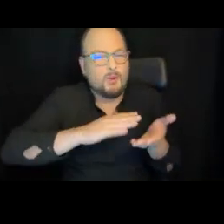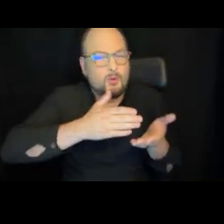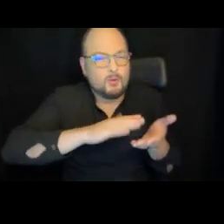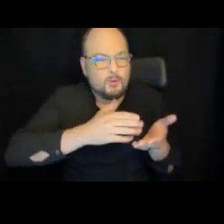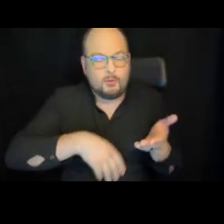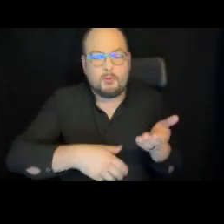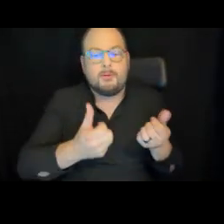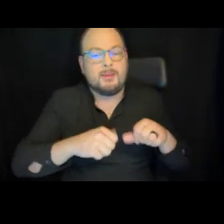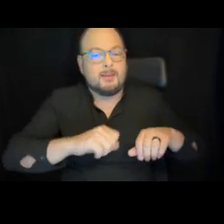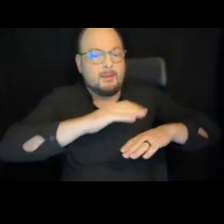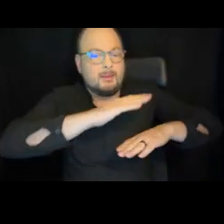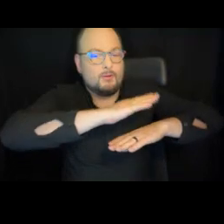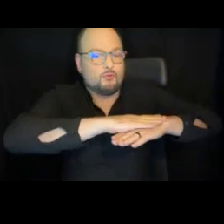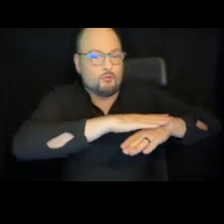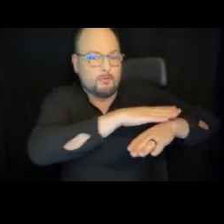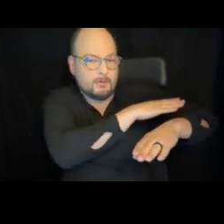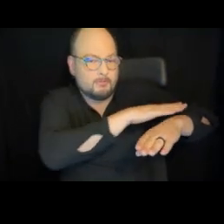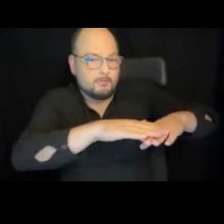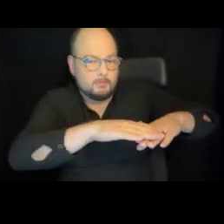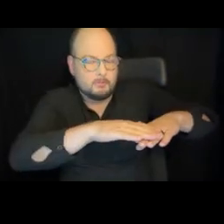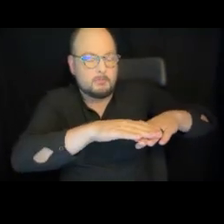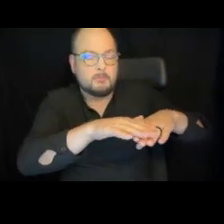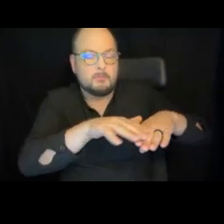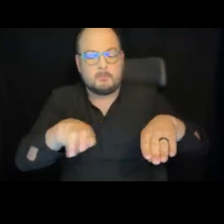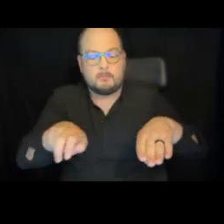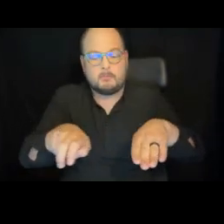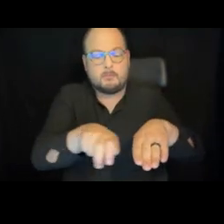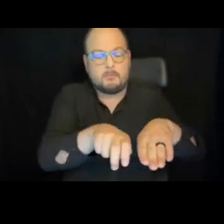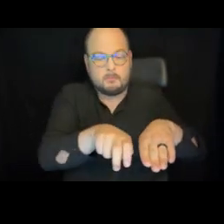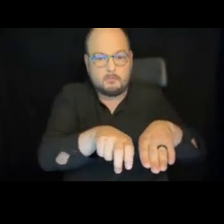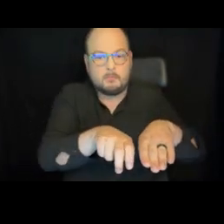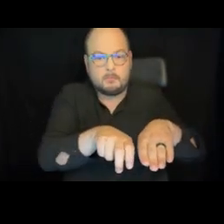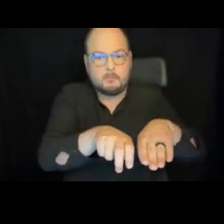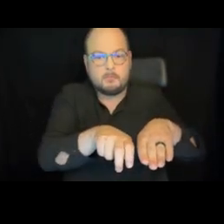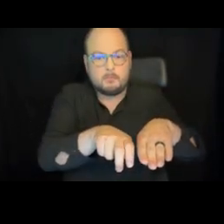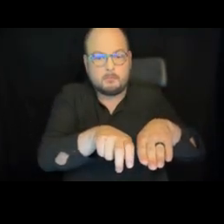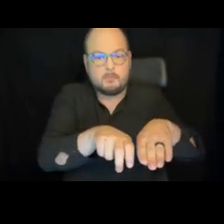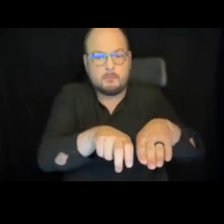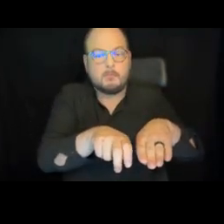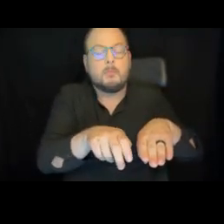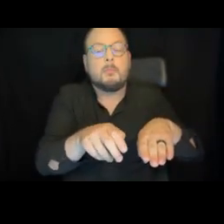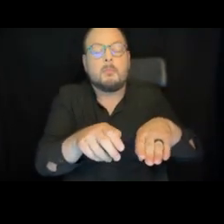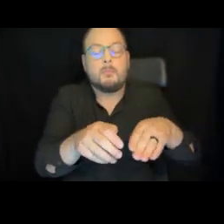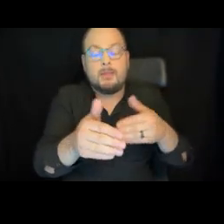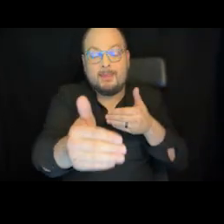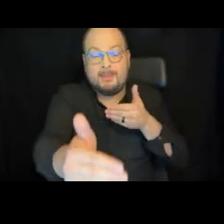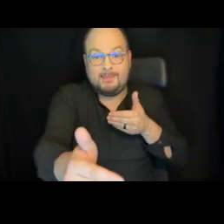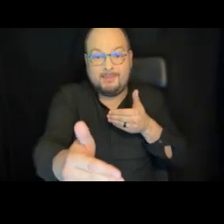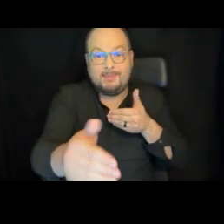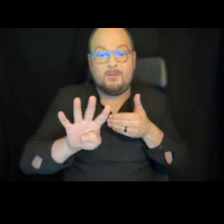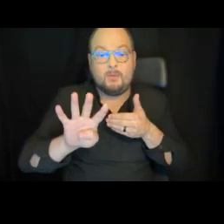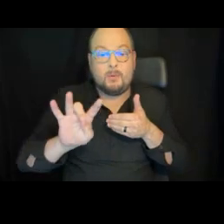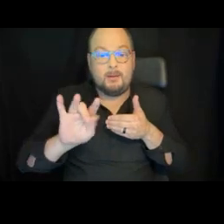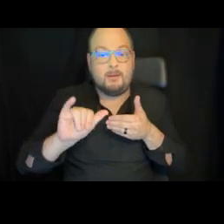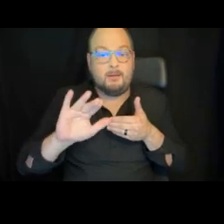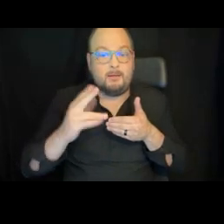side with a CFS of 48 inches long and 30